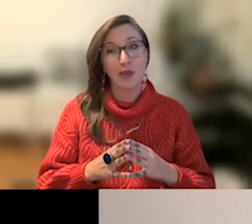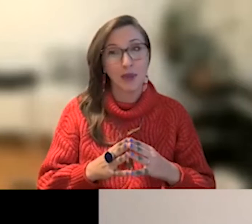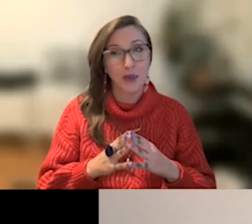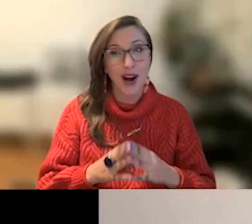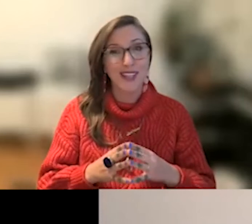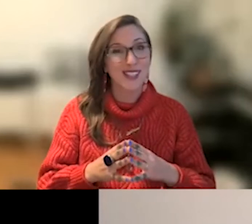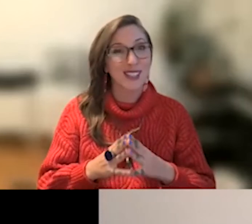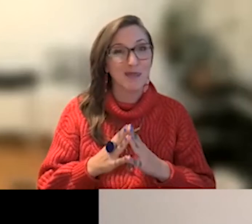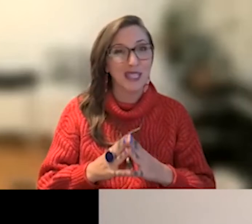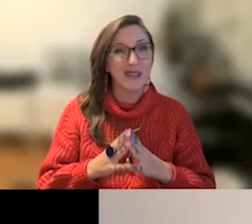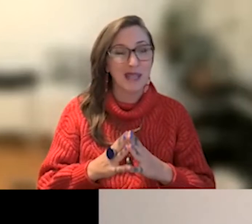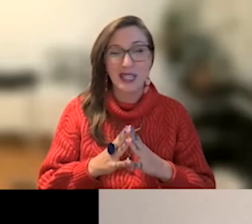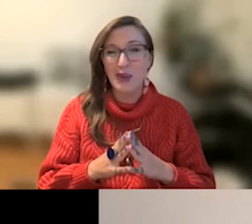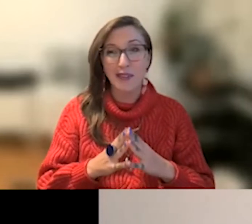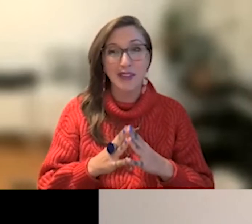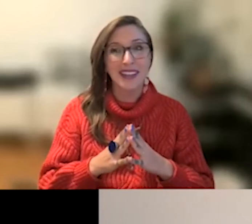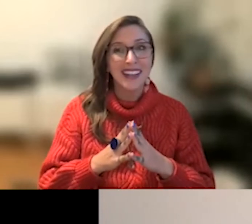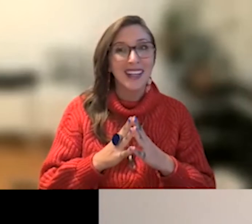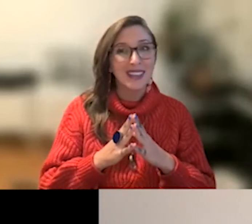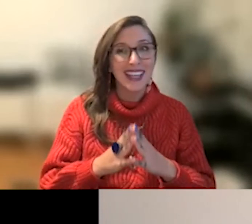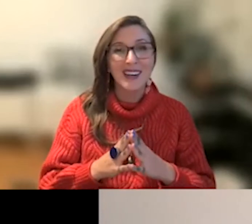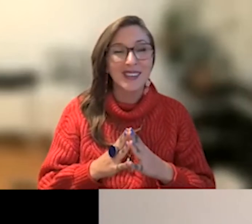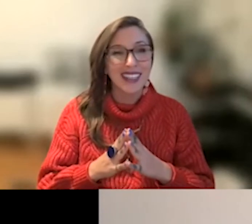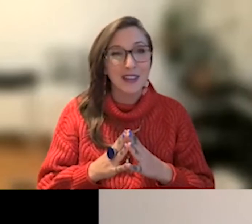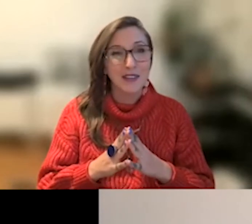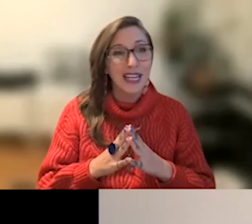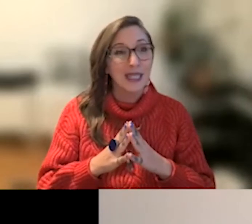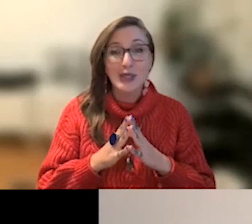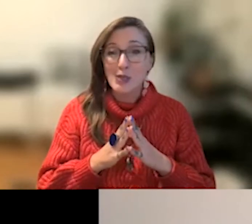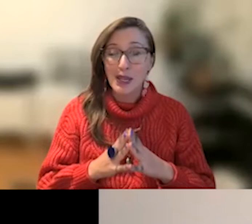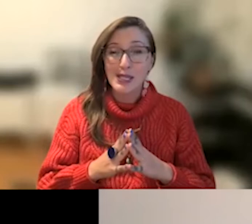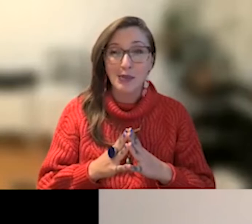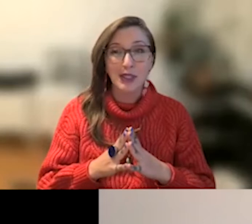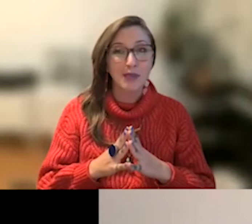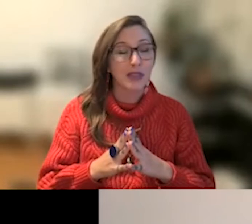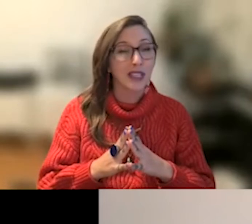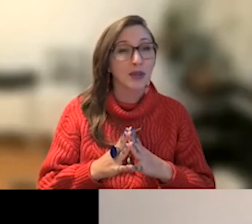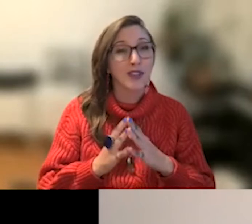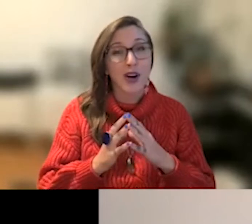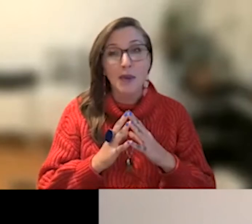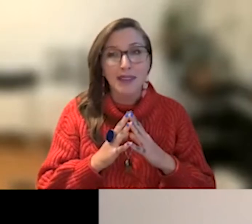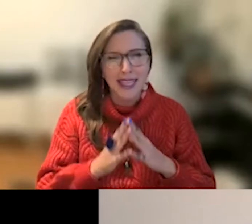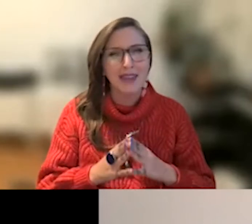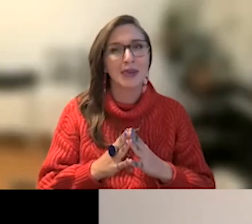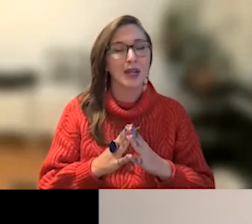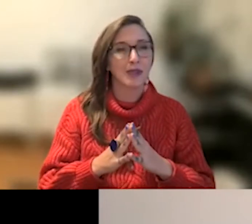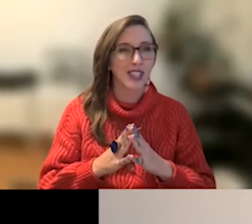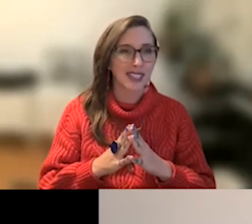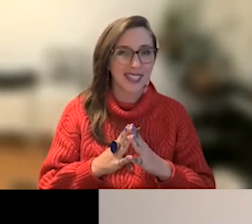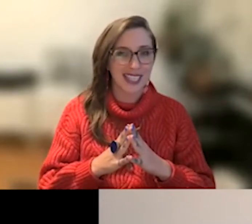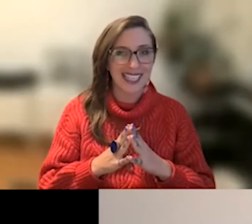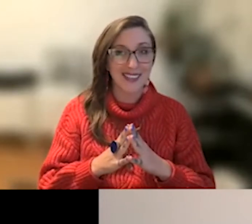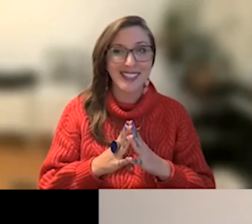tablets for people to watch. So it's a big, big new effort. And with that, we will give a little space to Brooklyn Public Library to talk about their